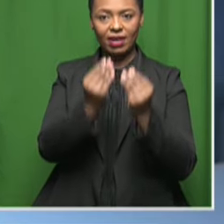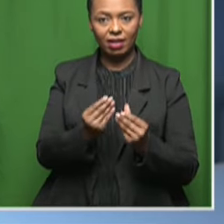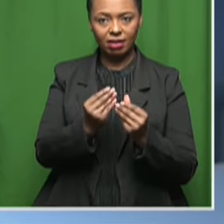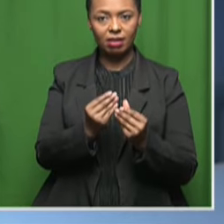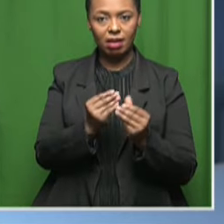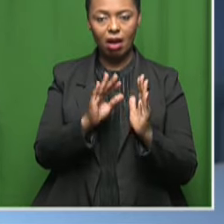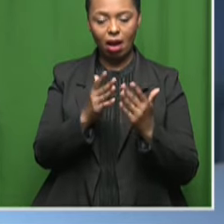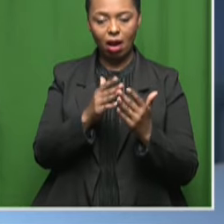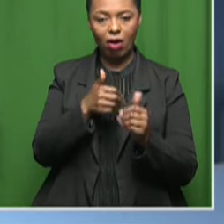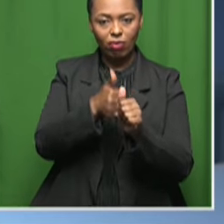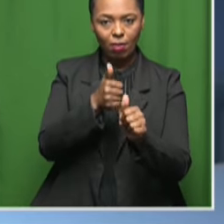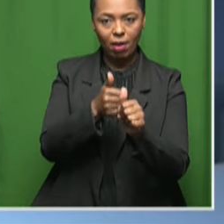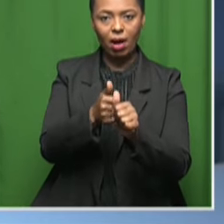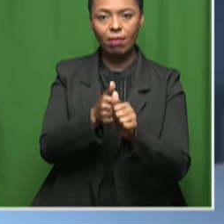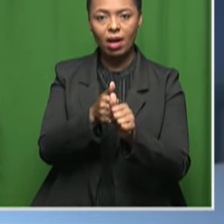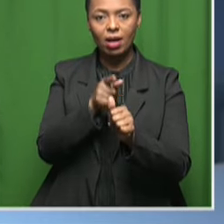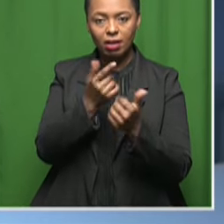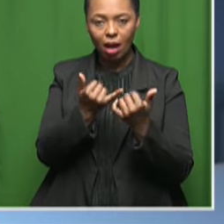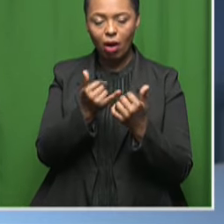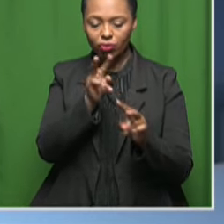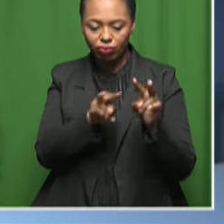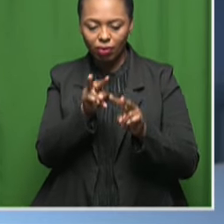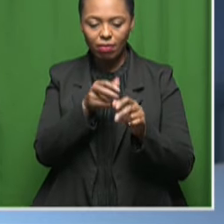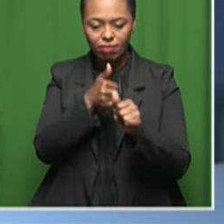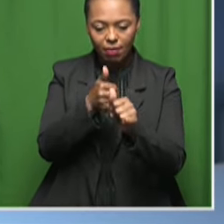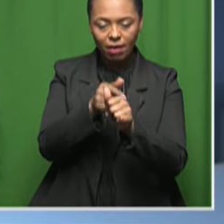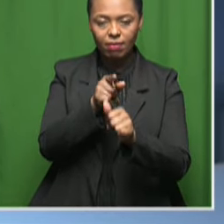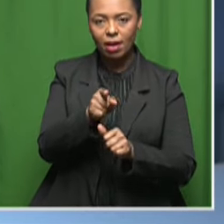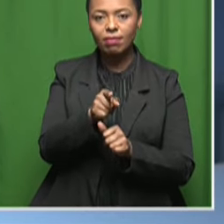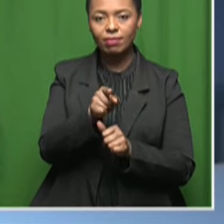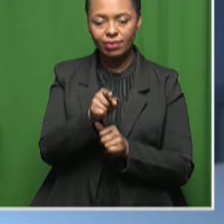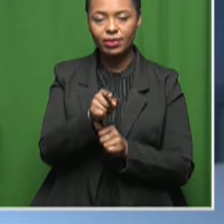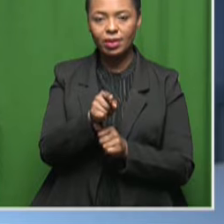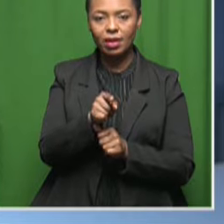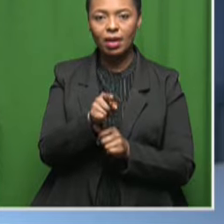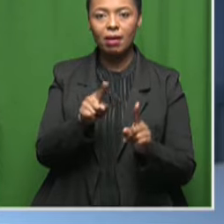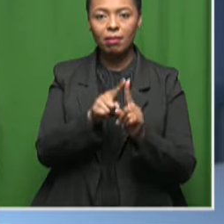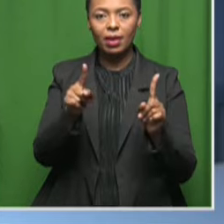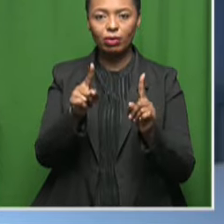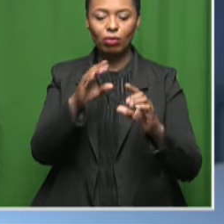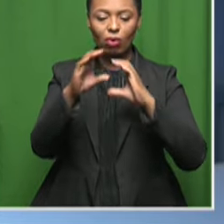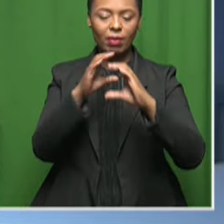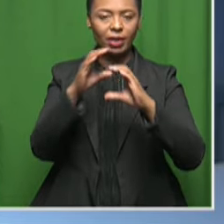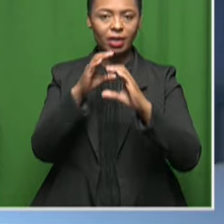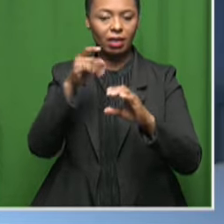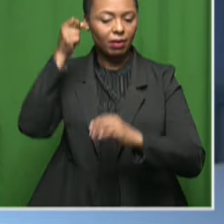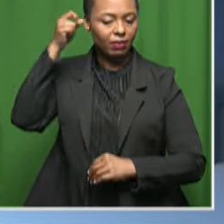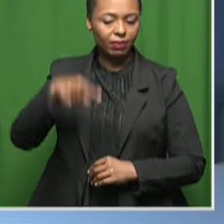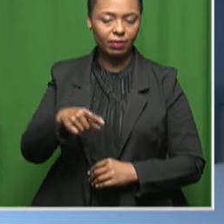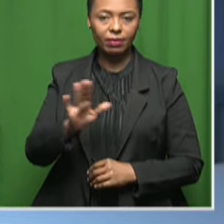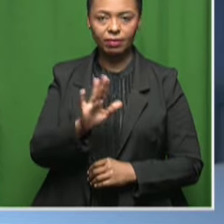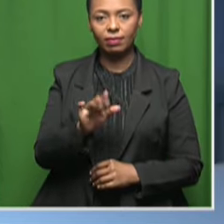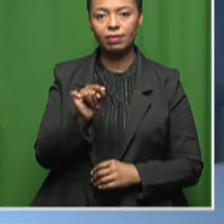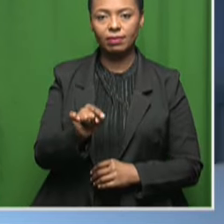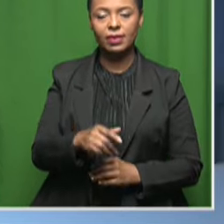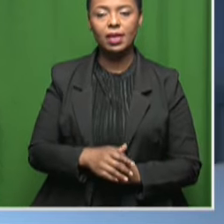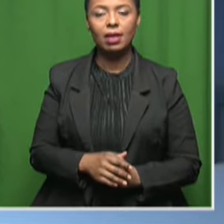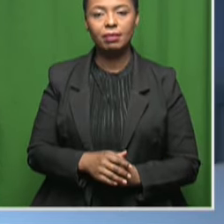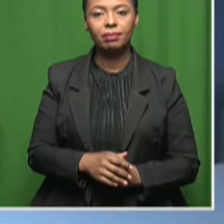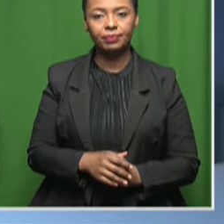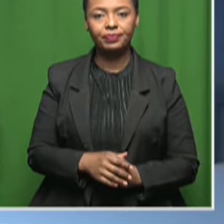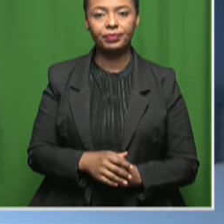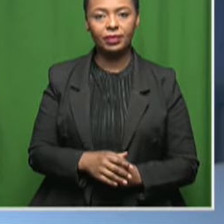communique, which I will doubt if that communique will be ignored. I'm certain that those things